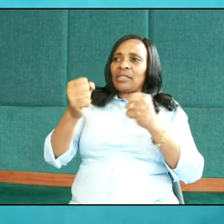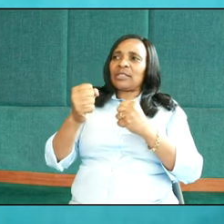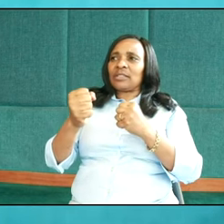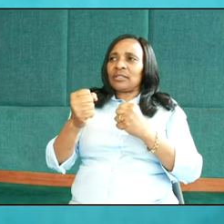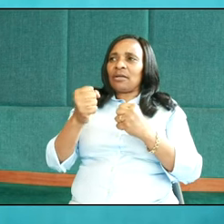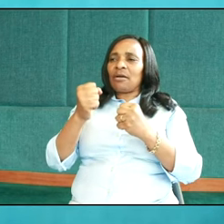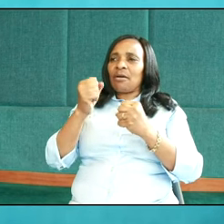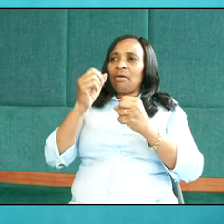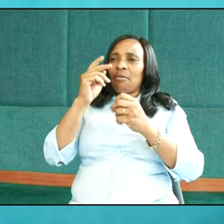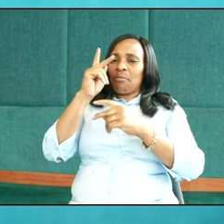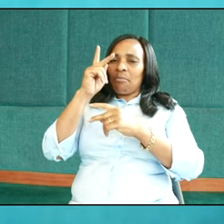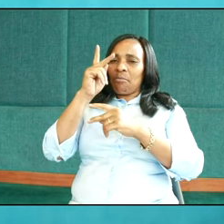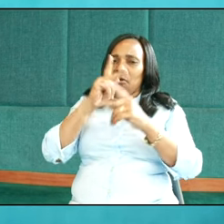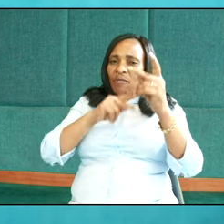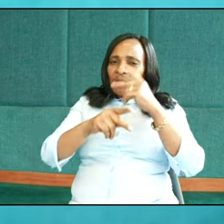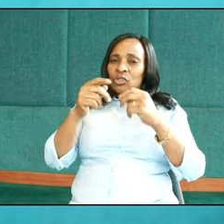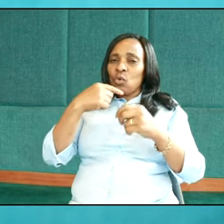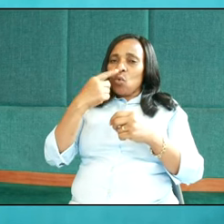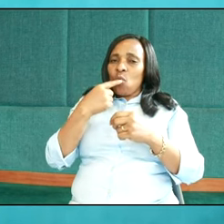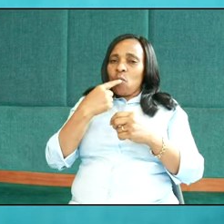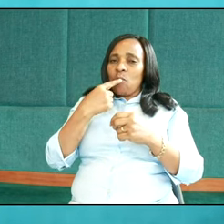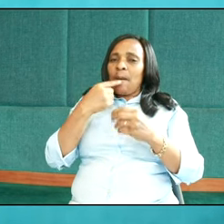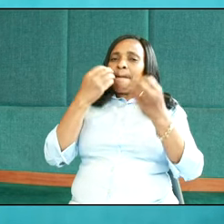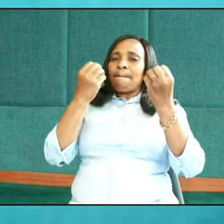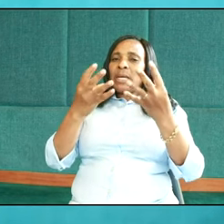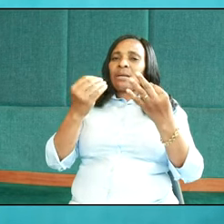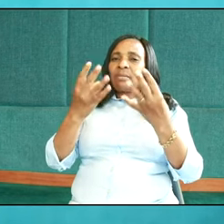his prophets, though whom